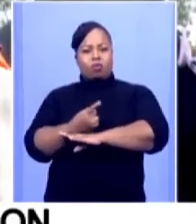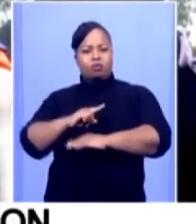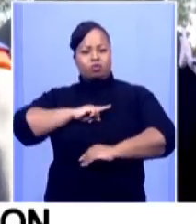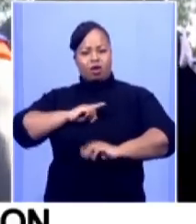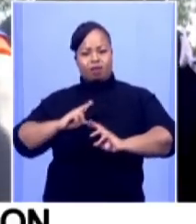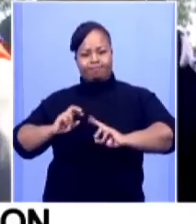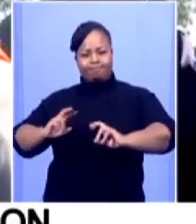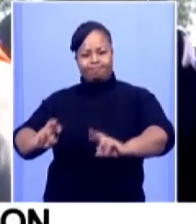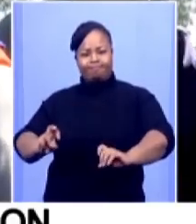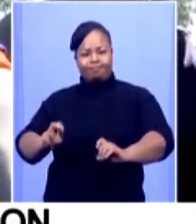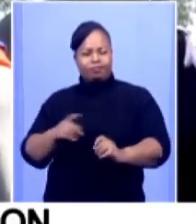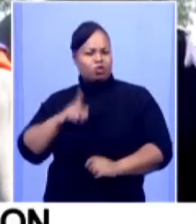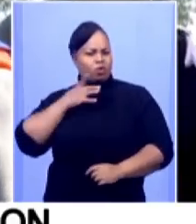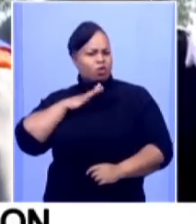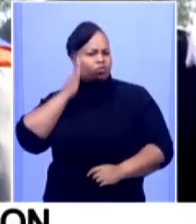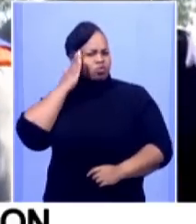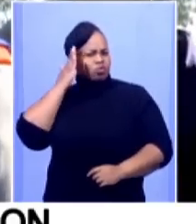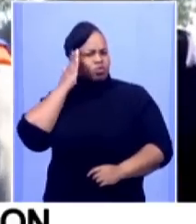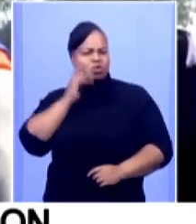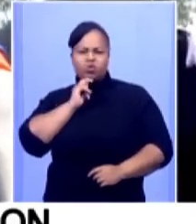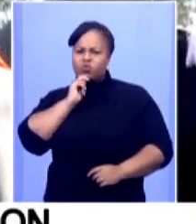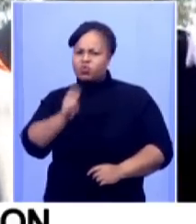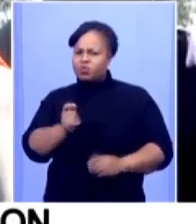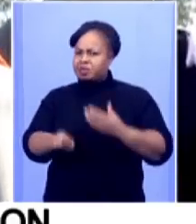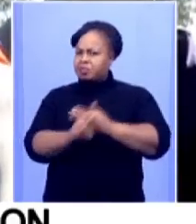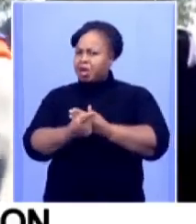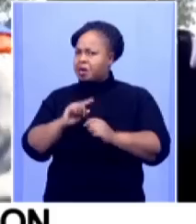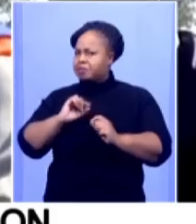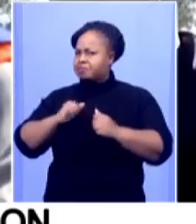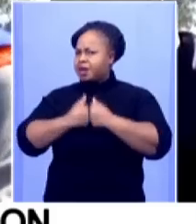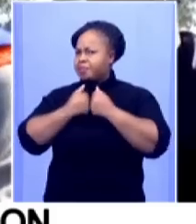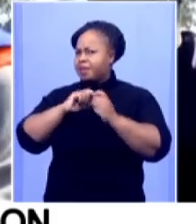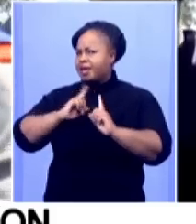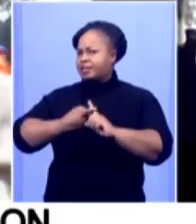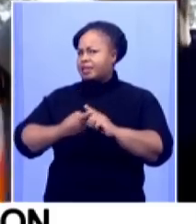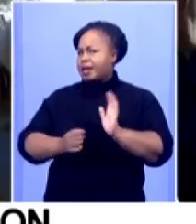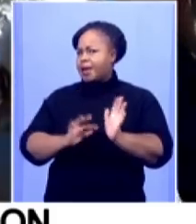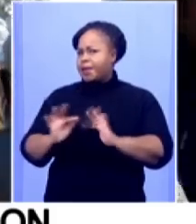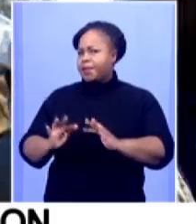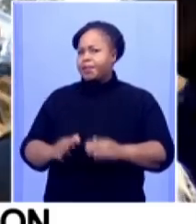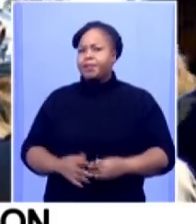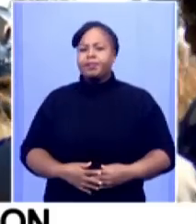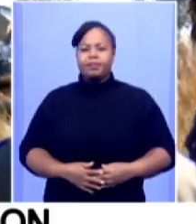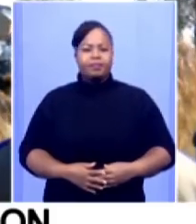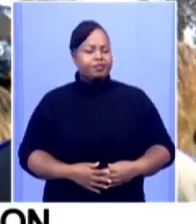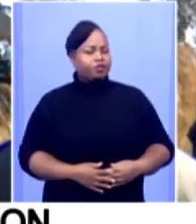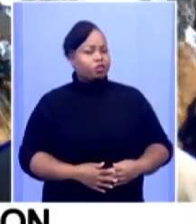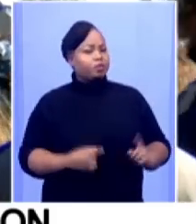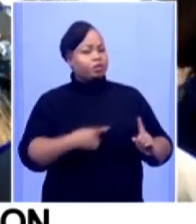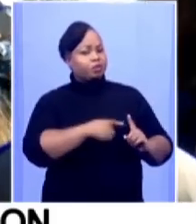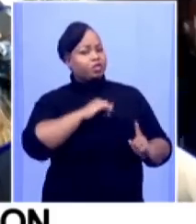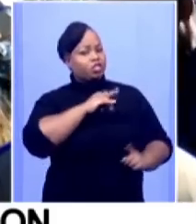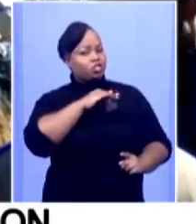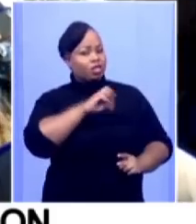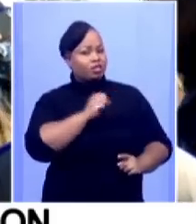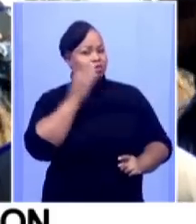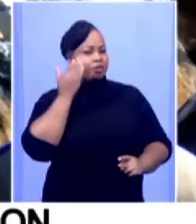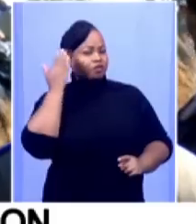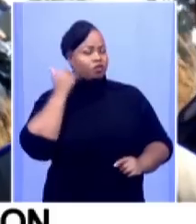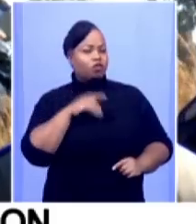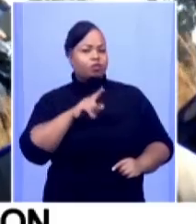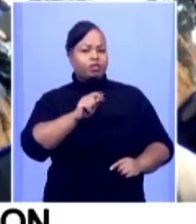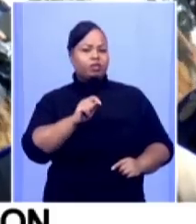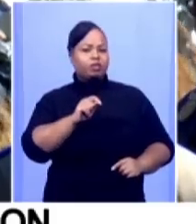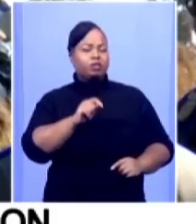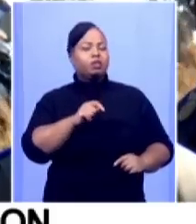to unfold as to establish exactly what could have happened. And we understand from what Charles was actually saying from the Tshwane Emergency Services